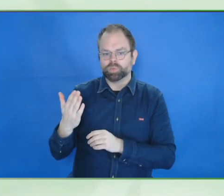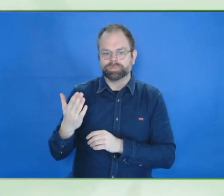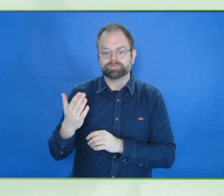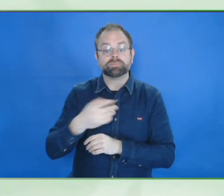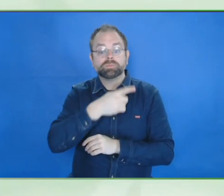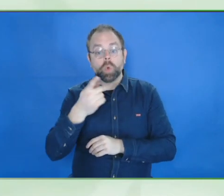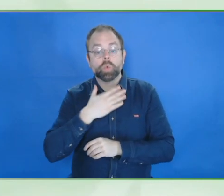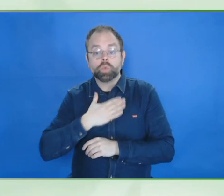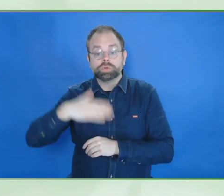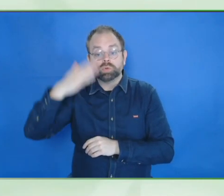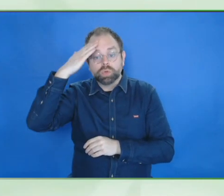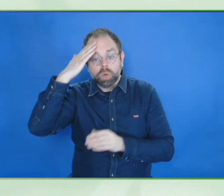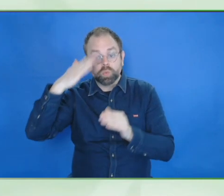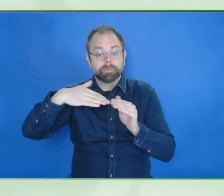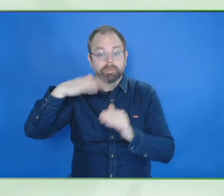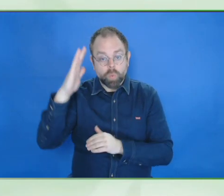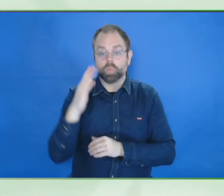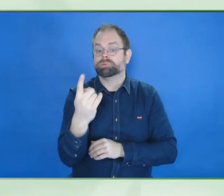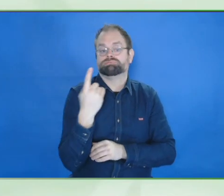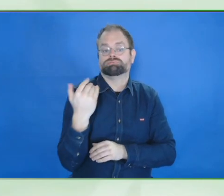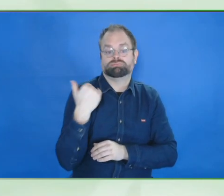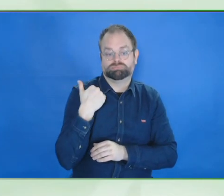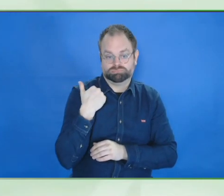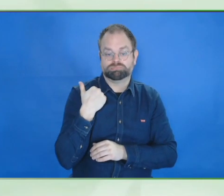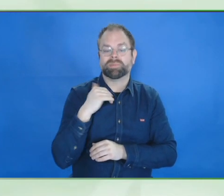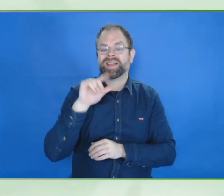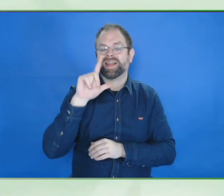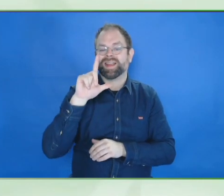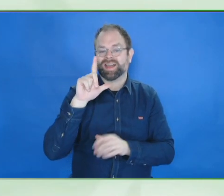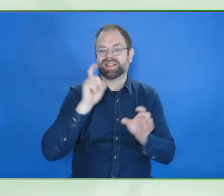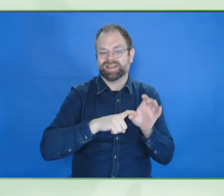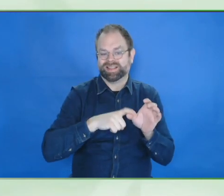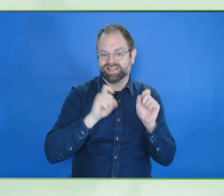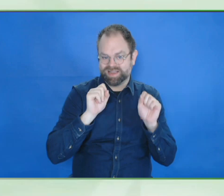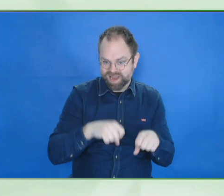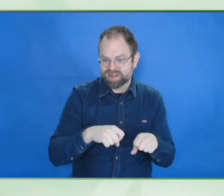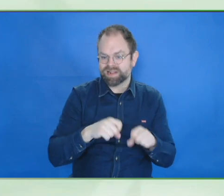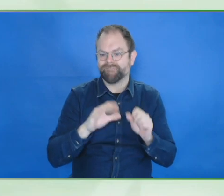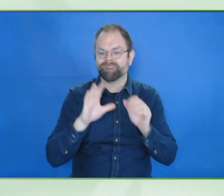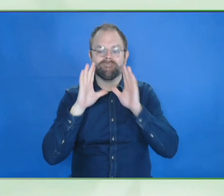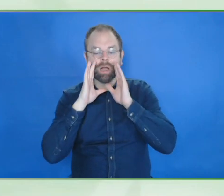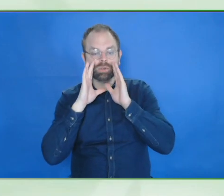find me on Facebook. No problem. Contact me. Thank you.